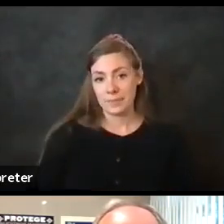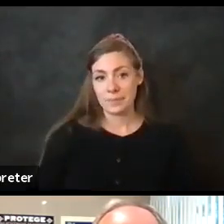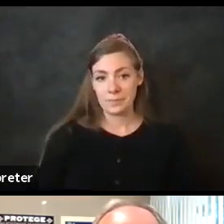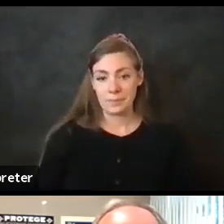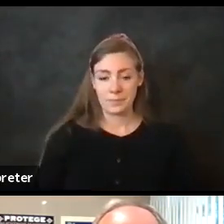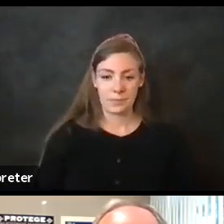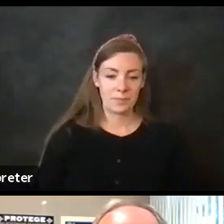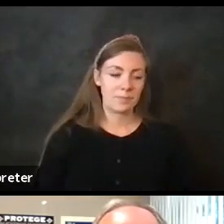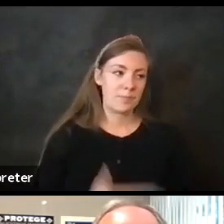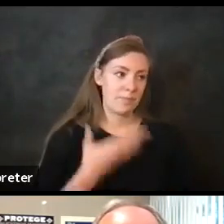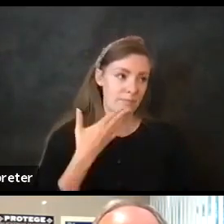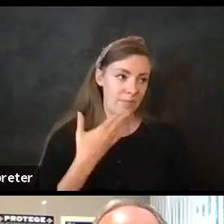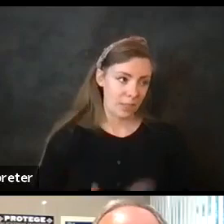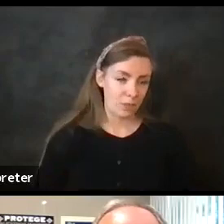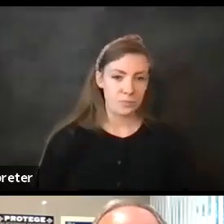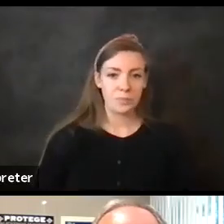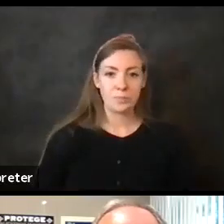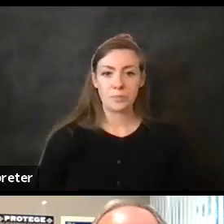Thank you very much.